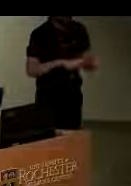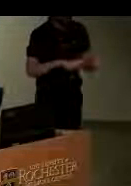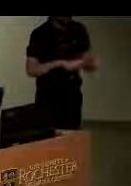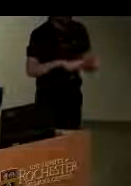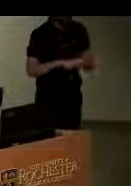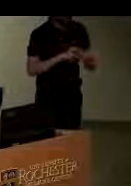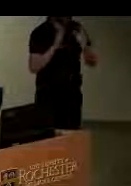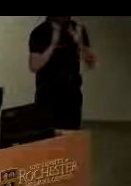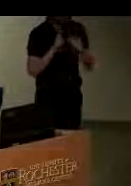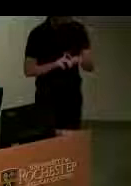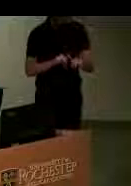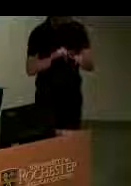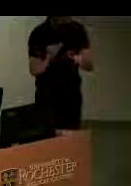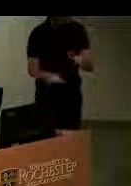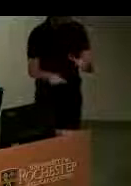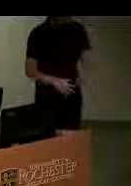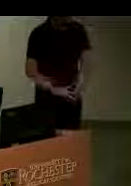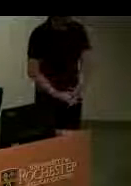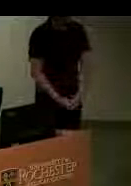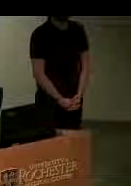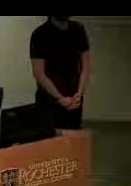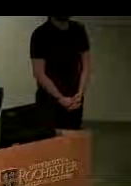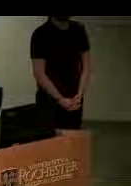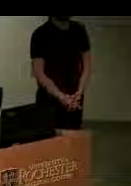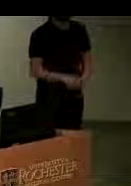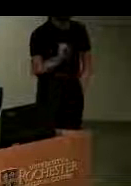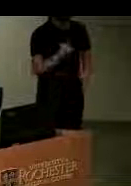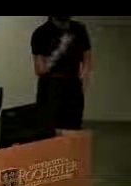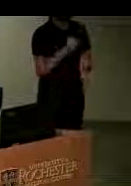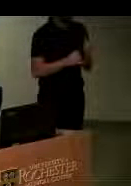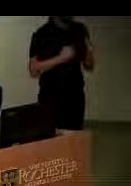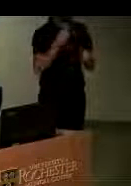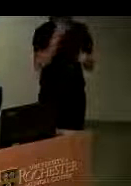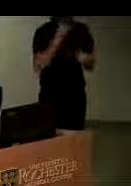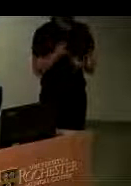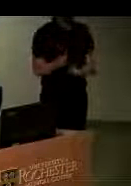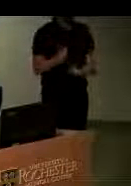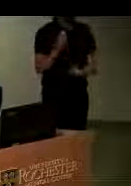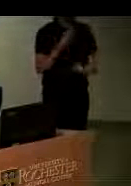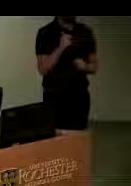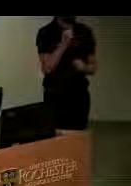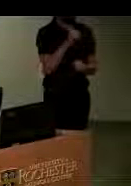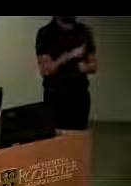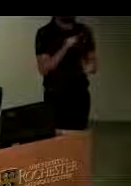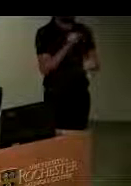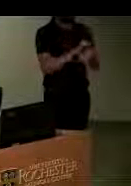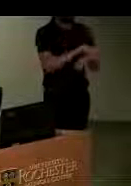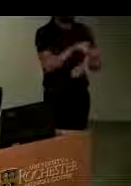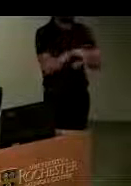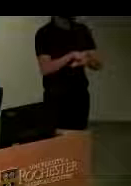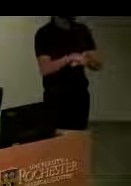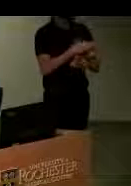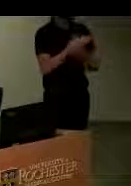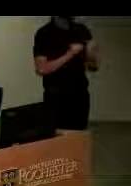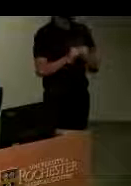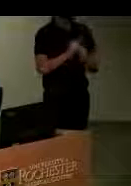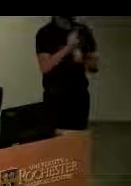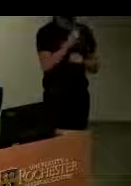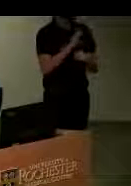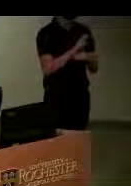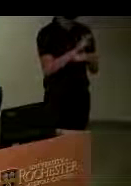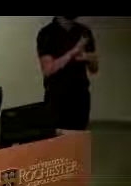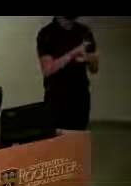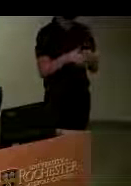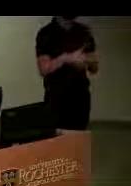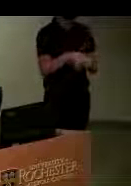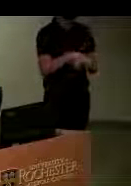your son's side. And that was the last I saw of him or of any work that night. And somehow one resident